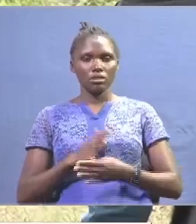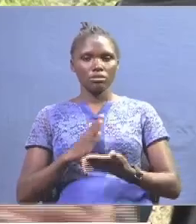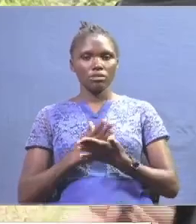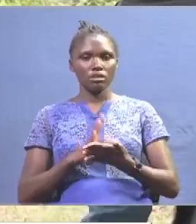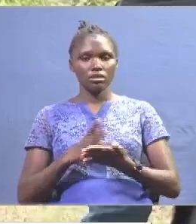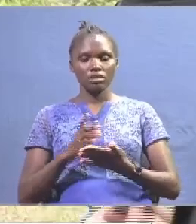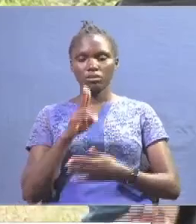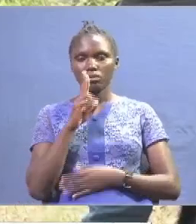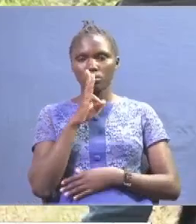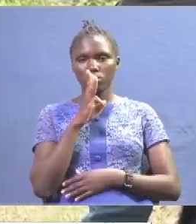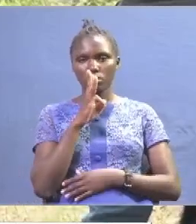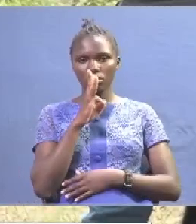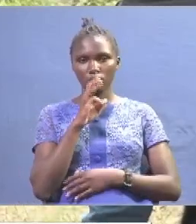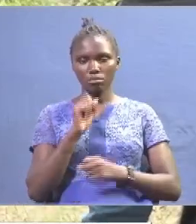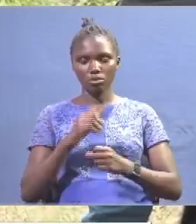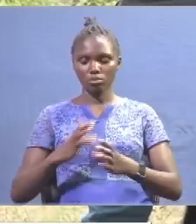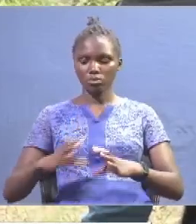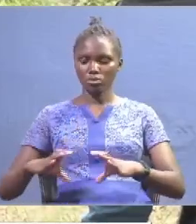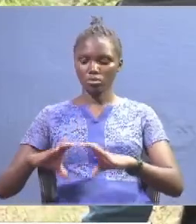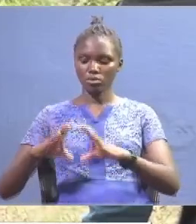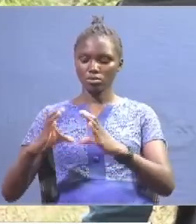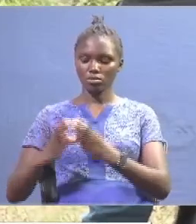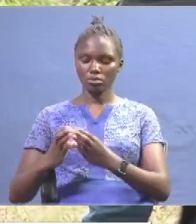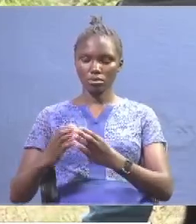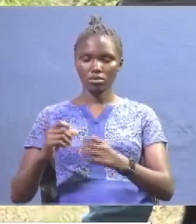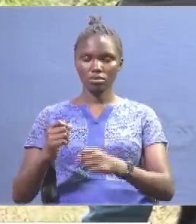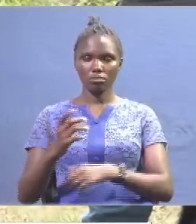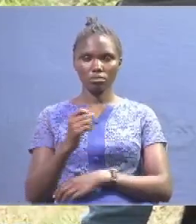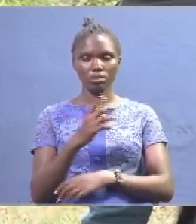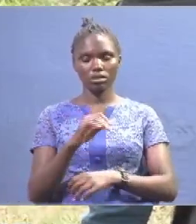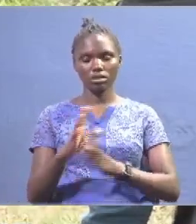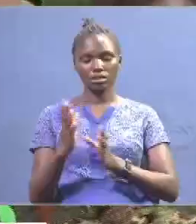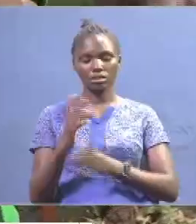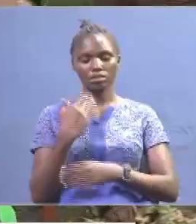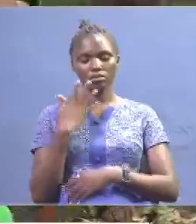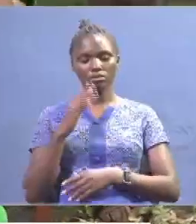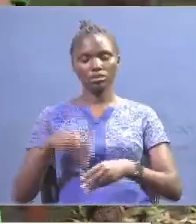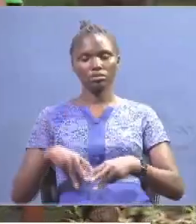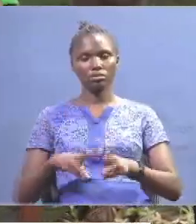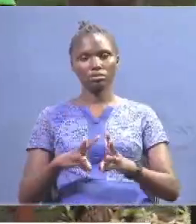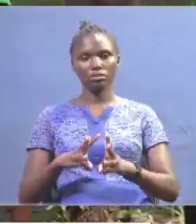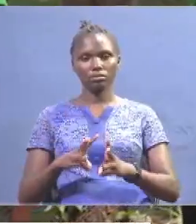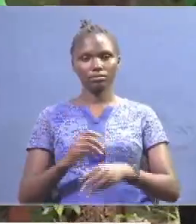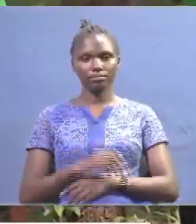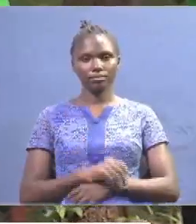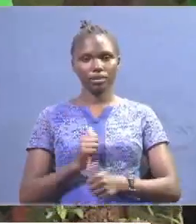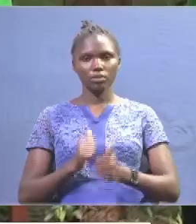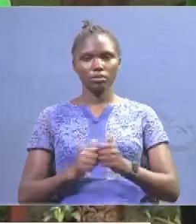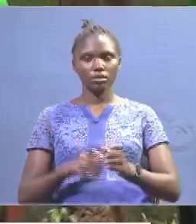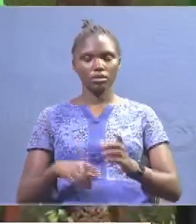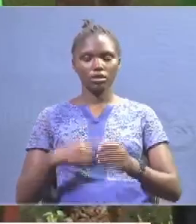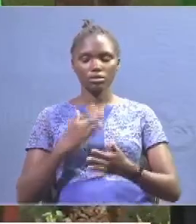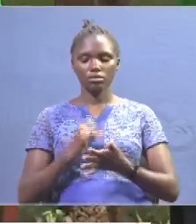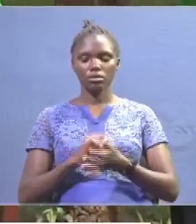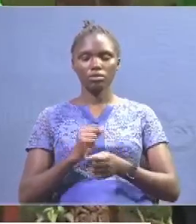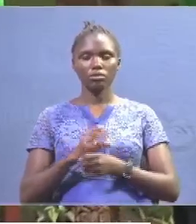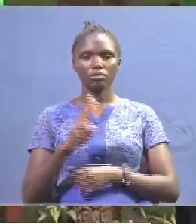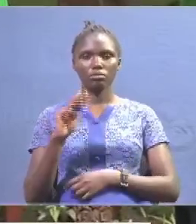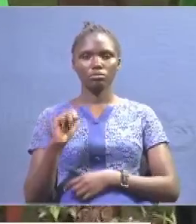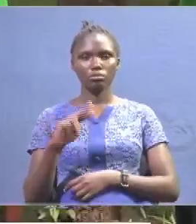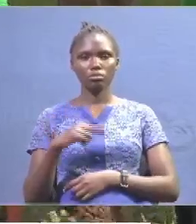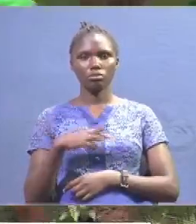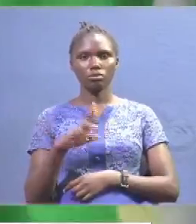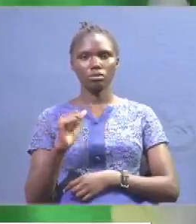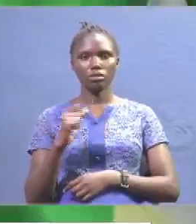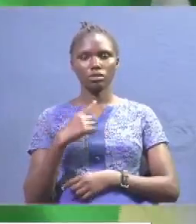water, that's why we have to plant them close to community so that the watering can continue. Despite the hurdles, Mulila assured that this